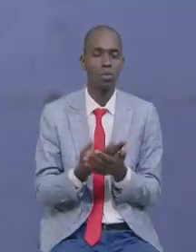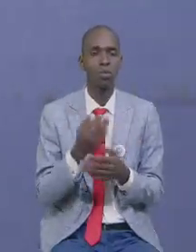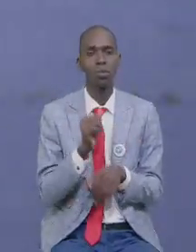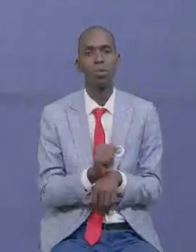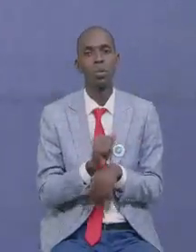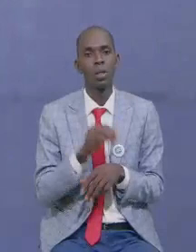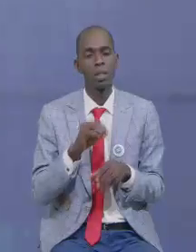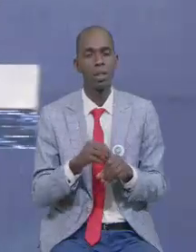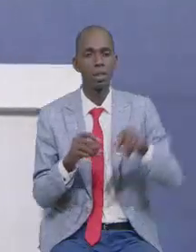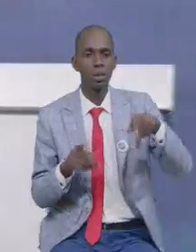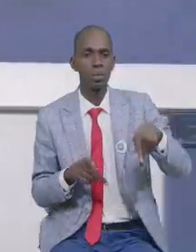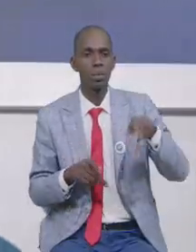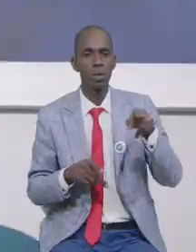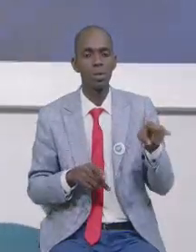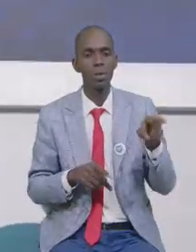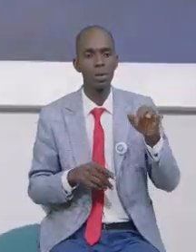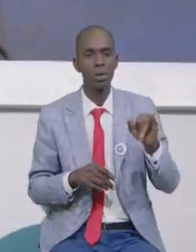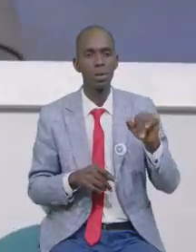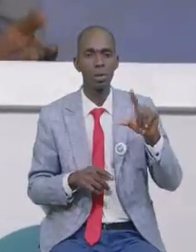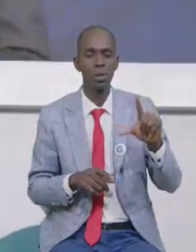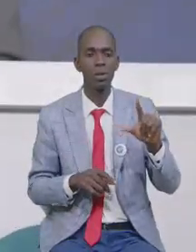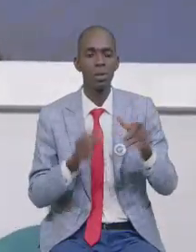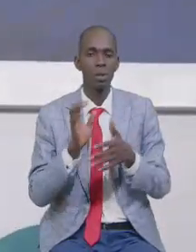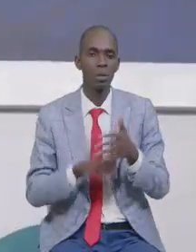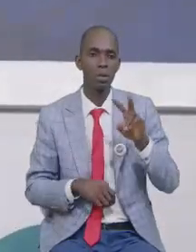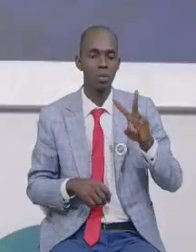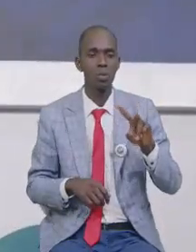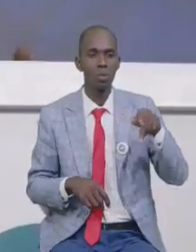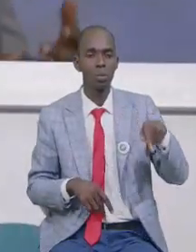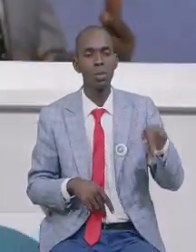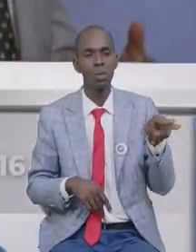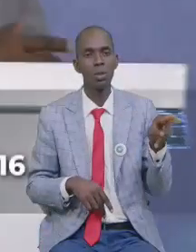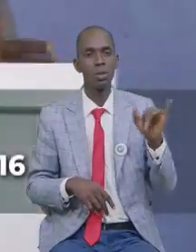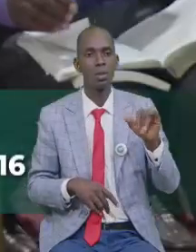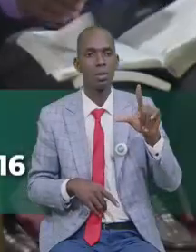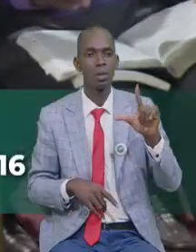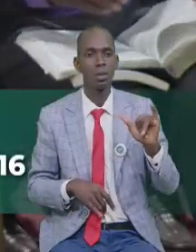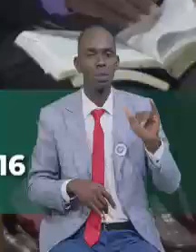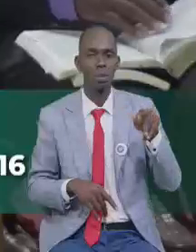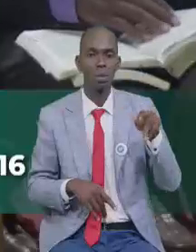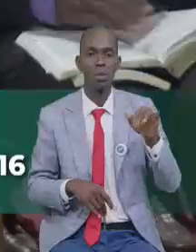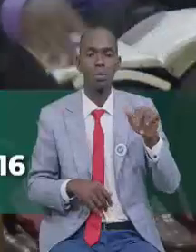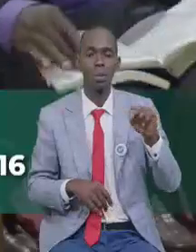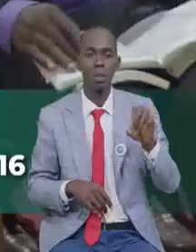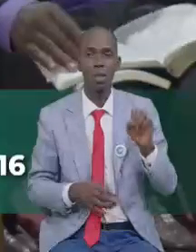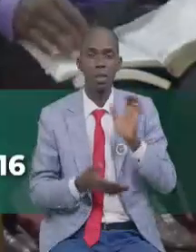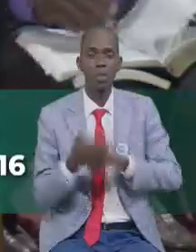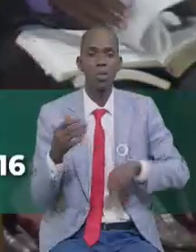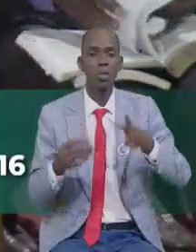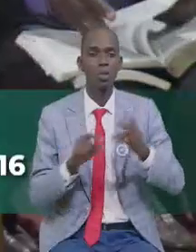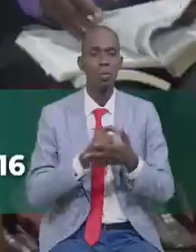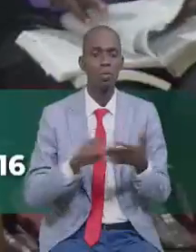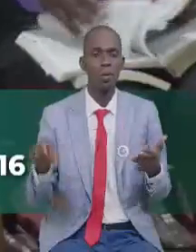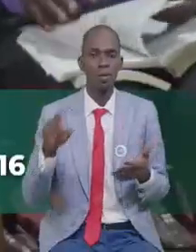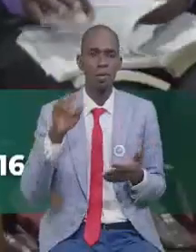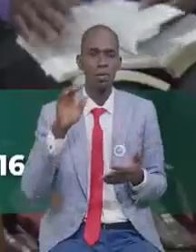Philippians chapter 2, and I'm reading from verse 15, Philippians chapter 2, verse 15, that ye may be